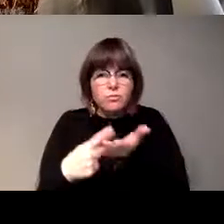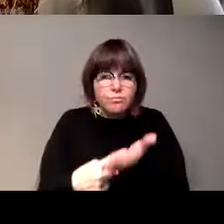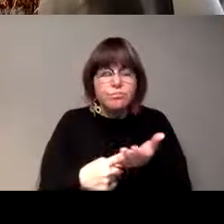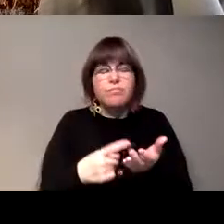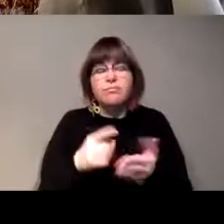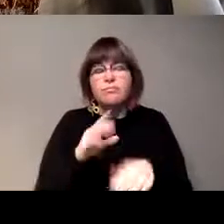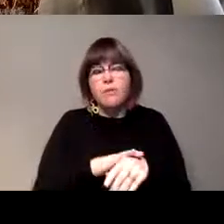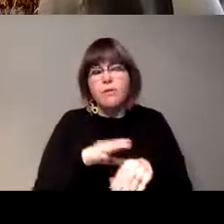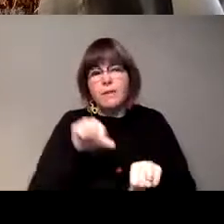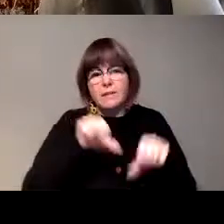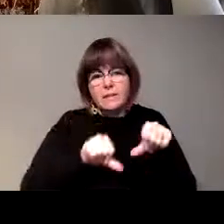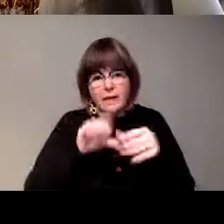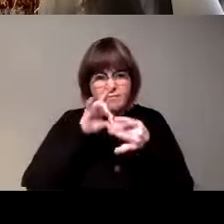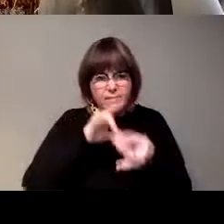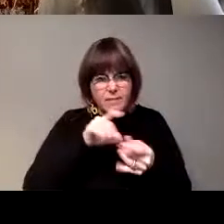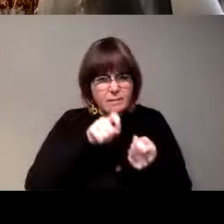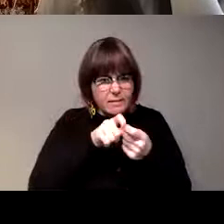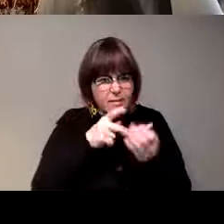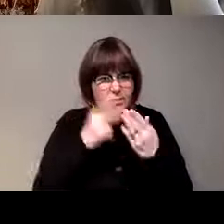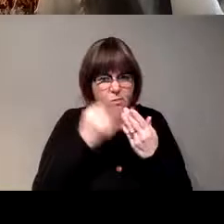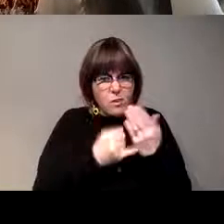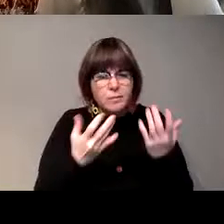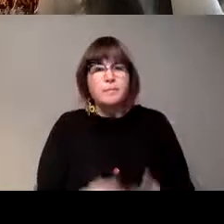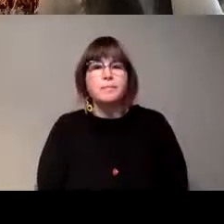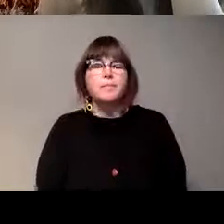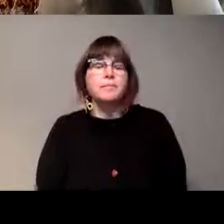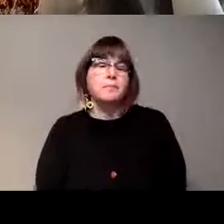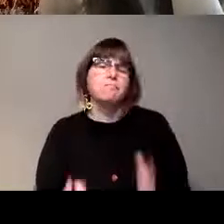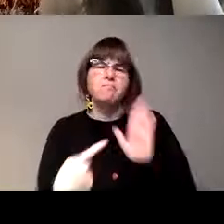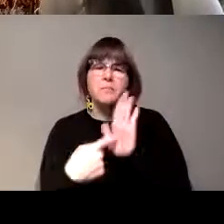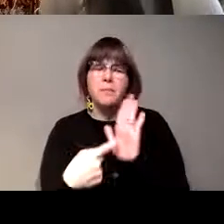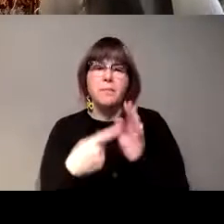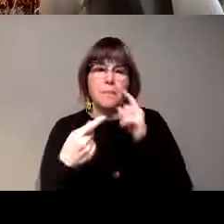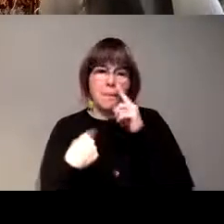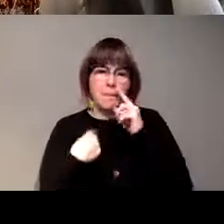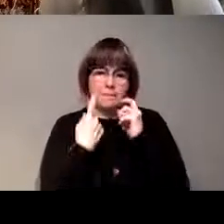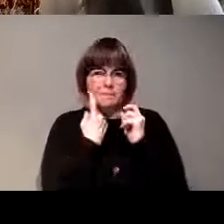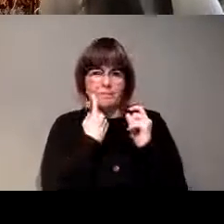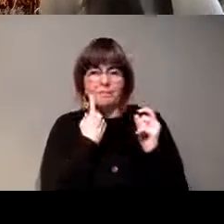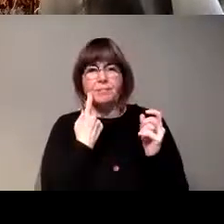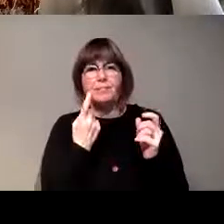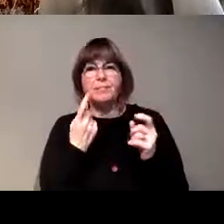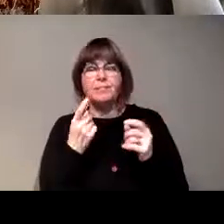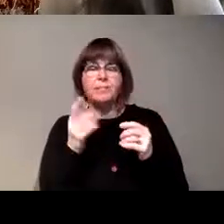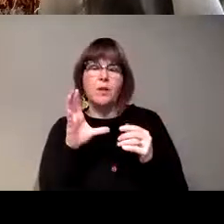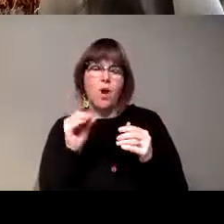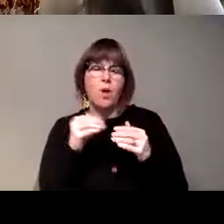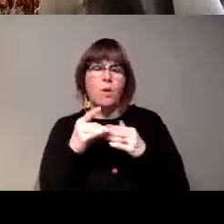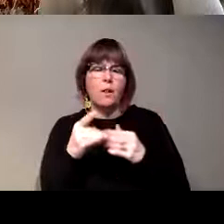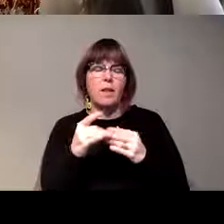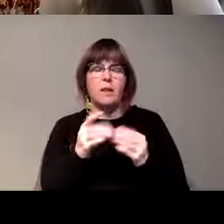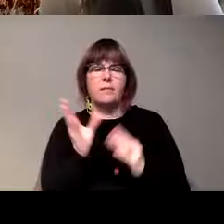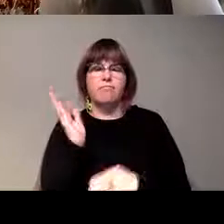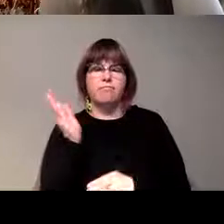the science behind specific projects. As an example, I recently co-led sessions